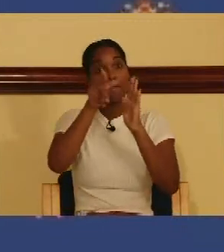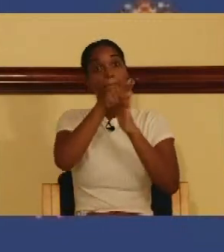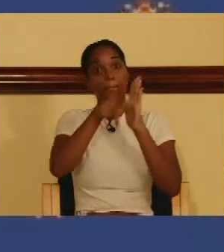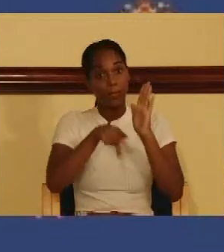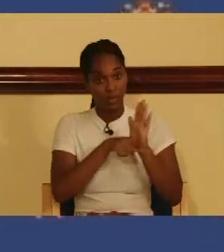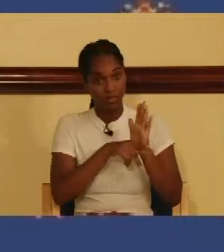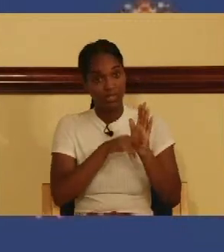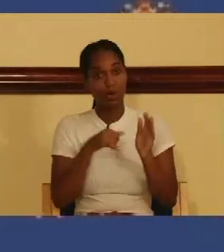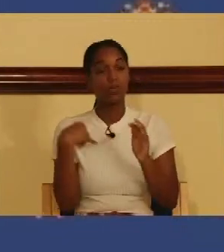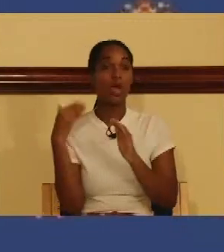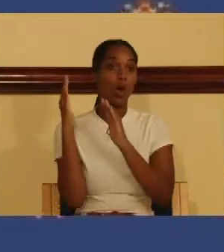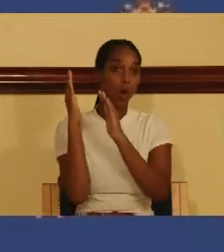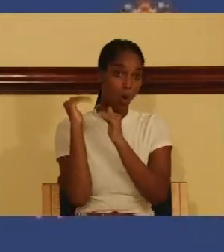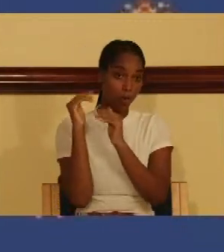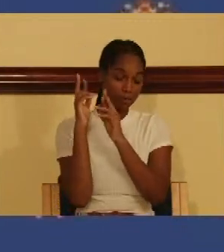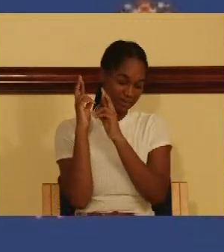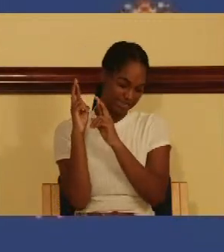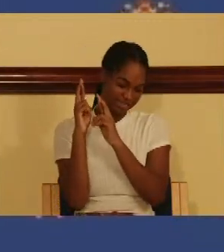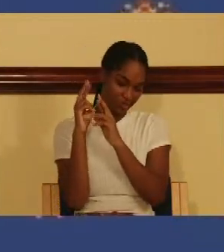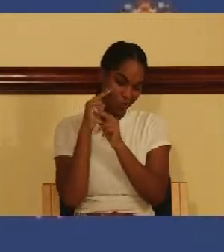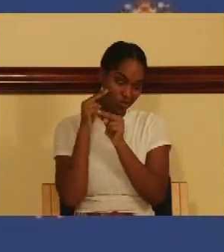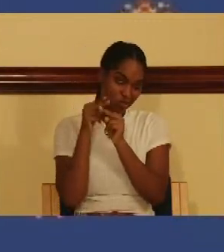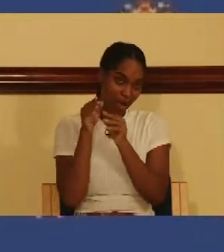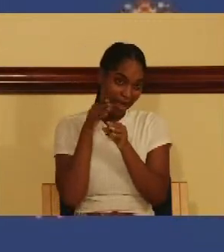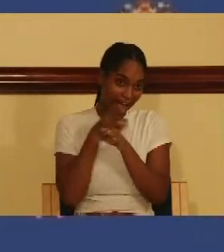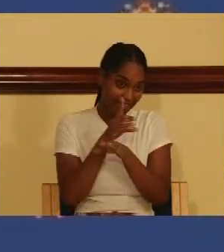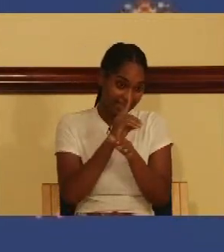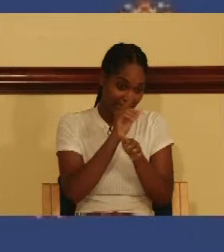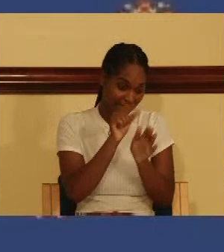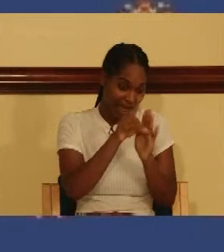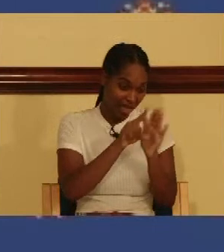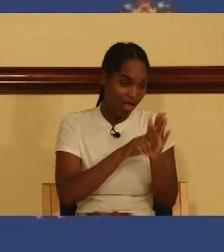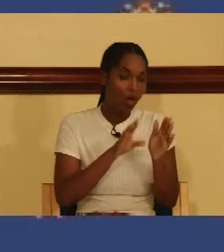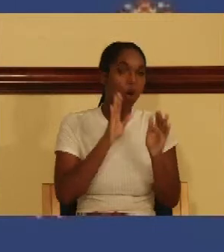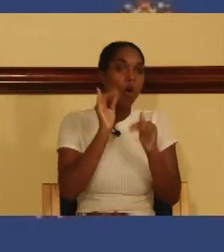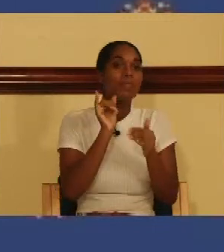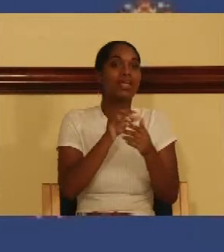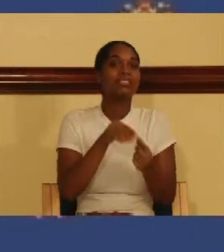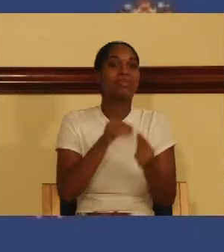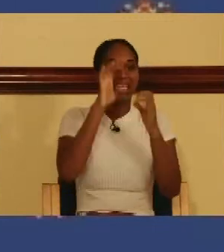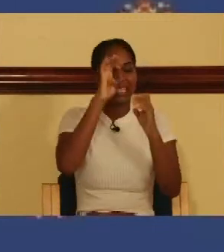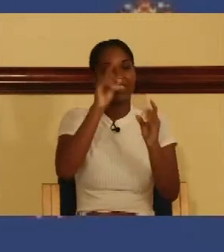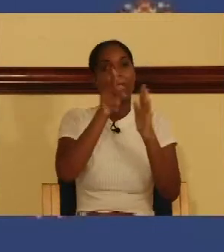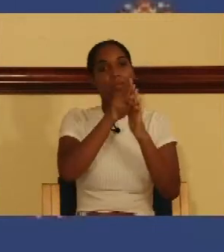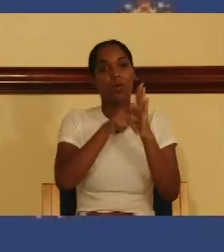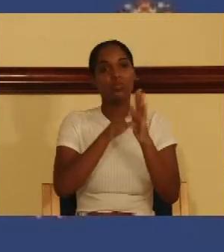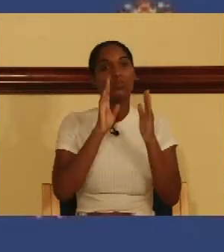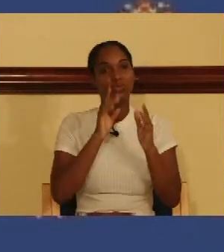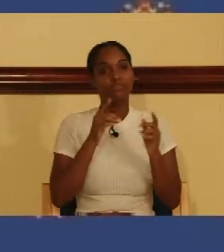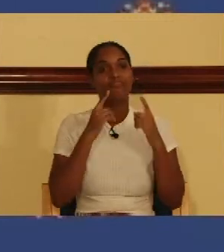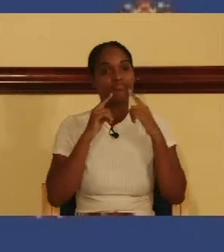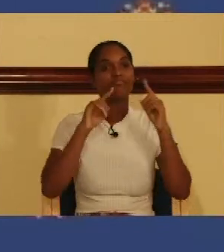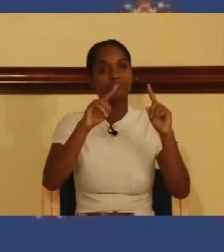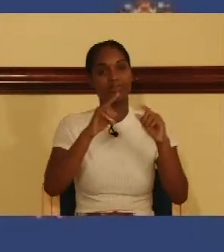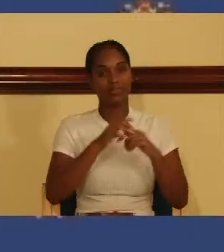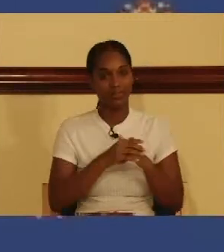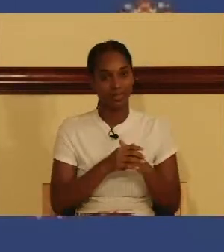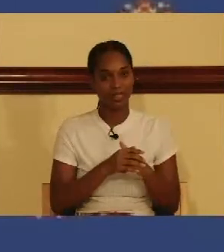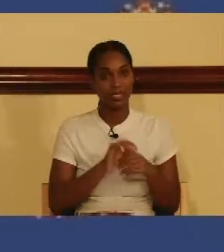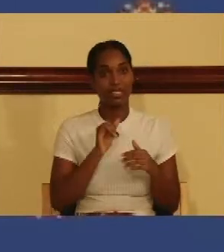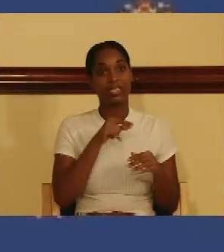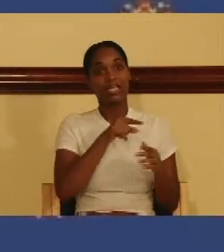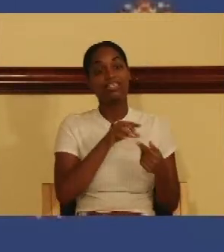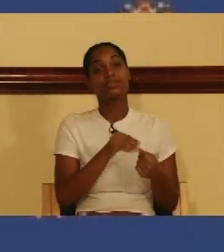we're hoping will come shortly after the Disabilities Act, because they will both work in tandem, except that the